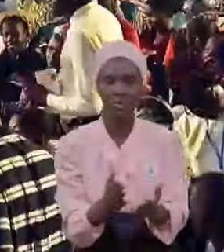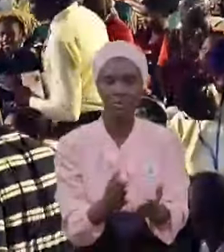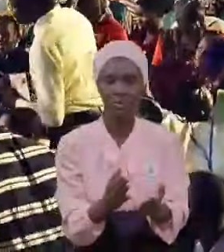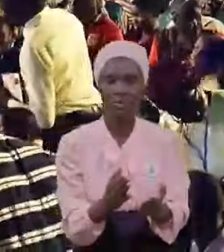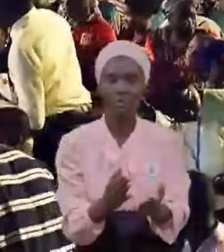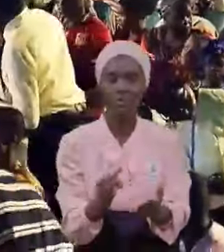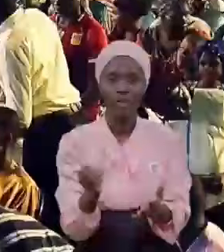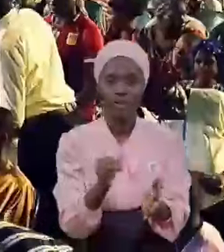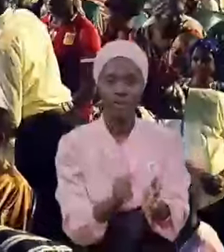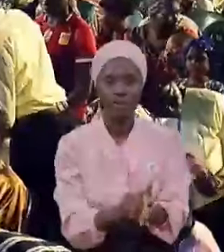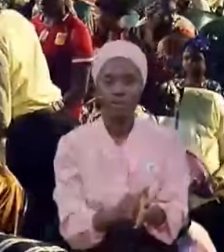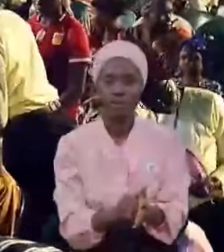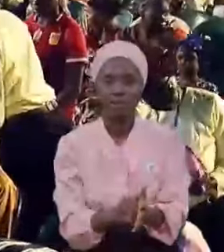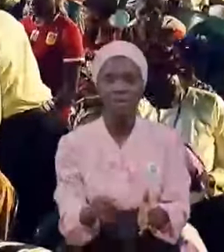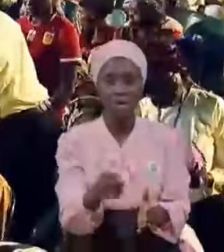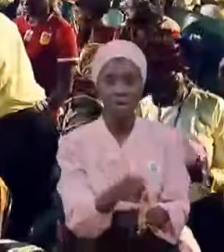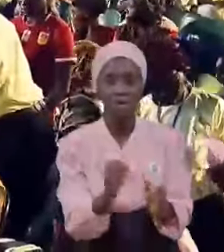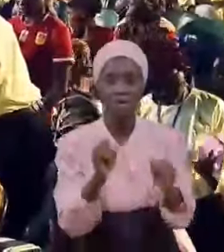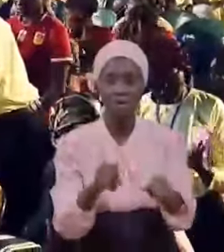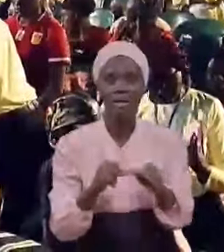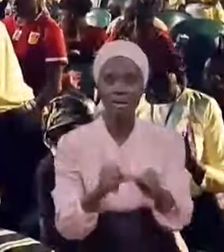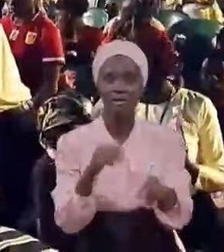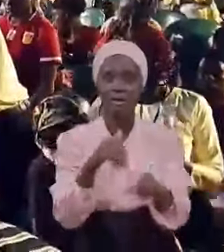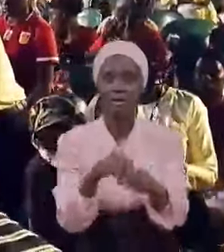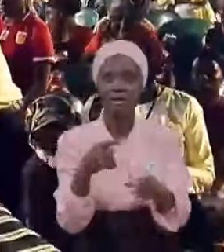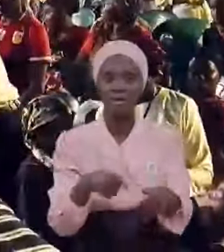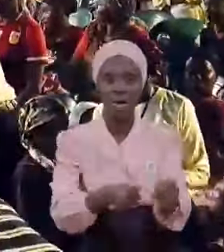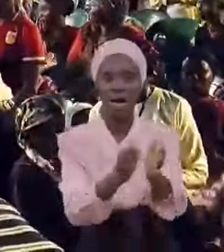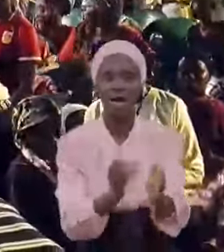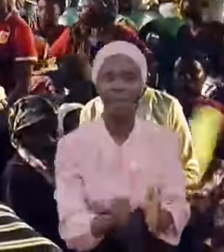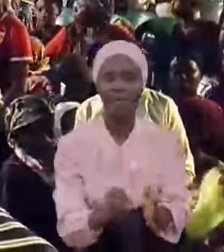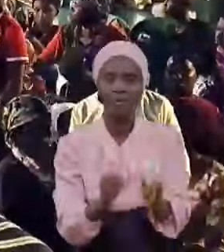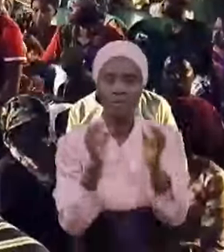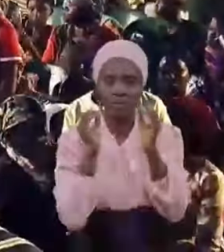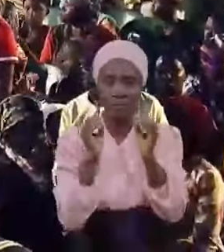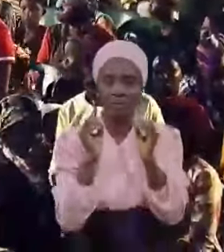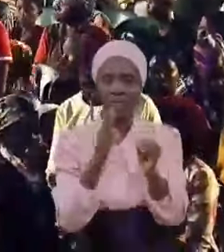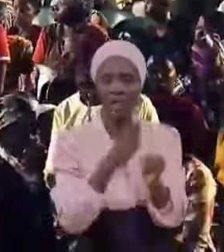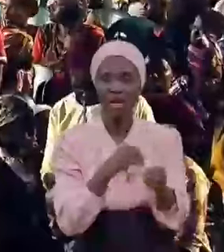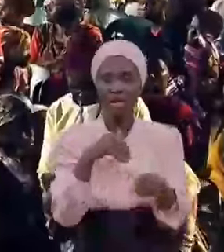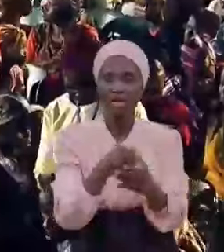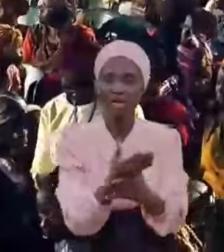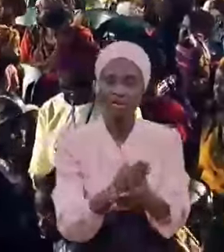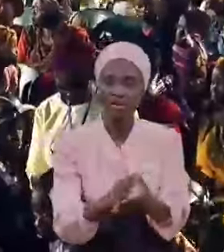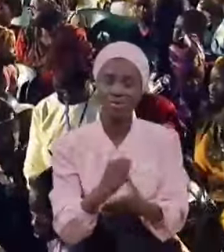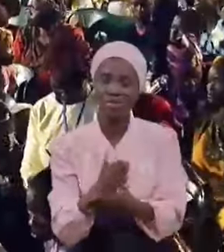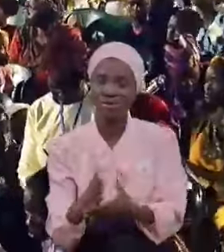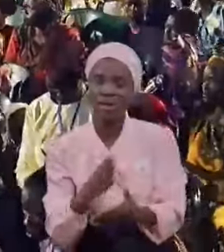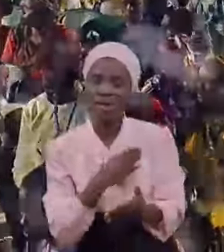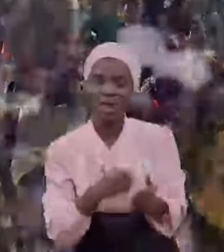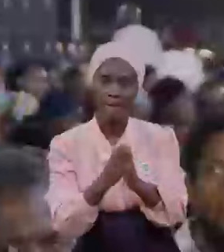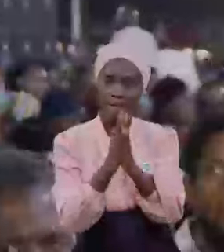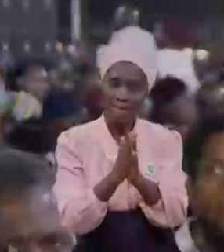in fellowship and in breaking of bread and prayers. Counselors, God bless you. Please do your work